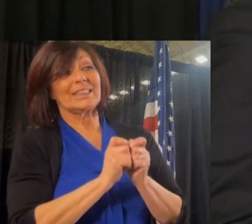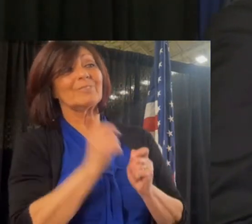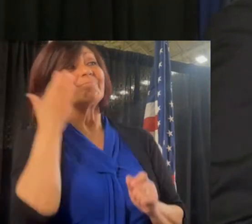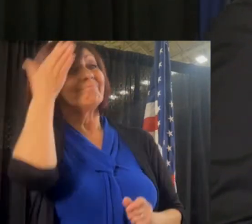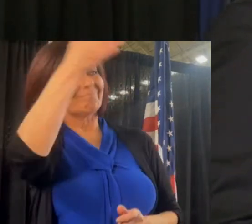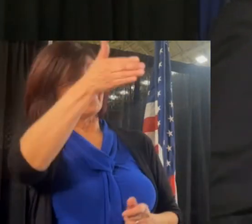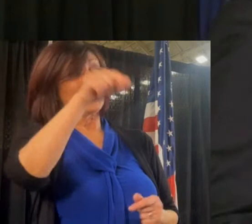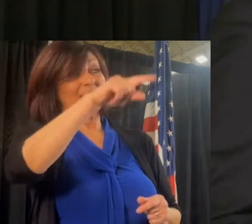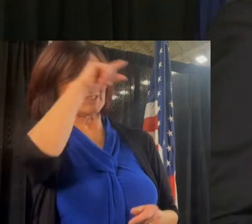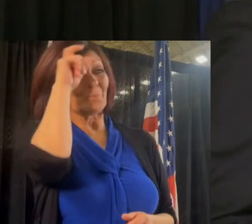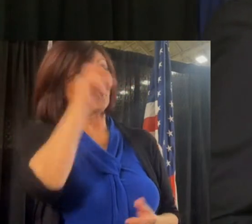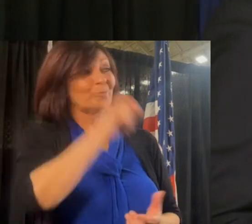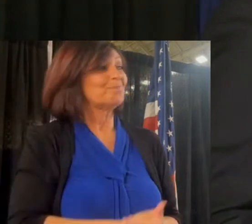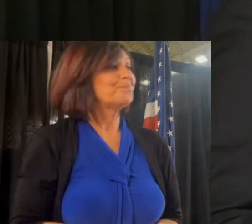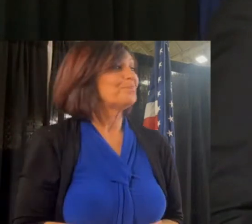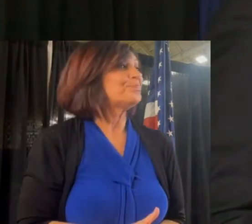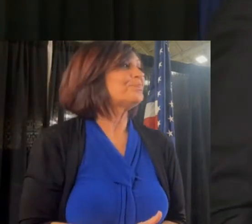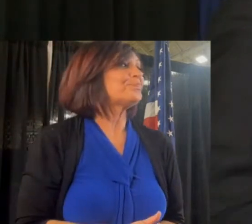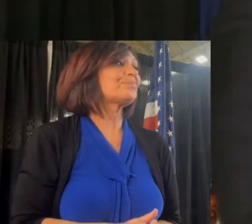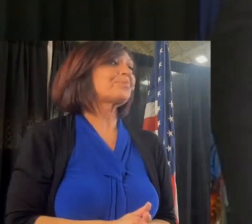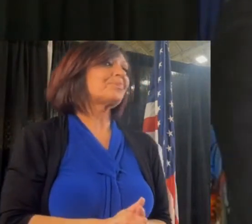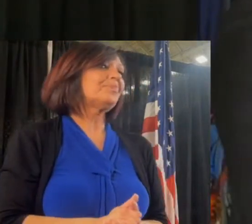summit.